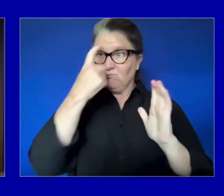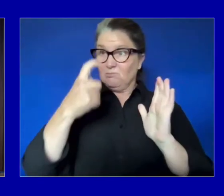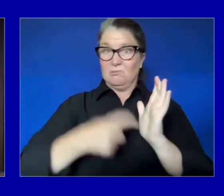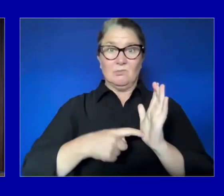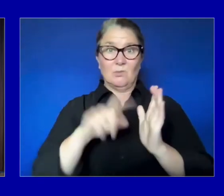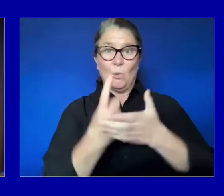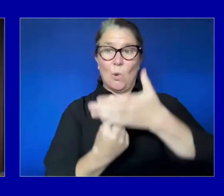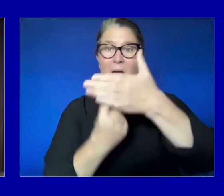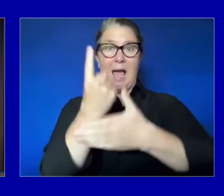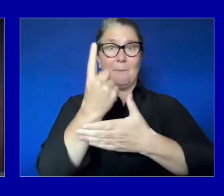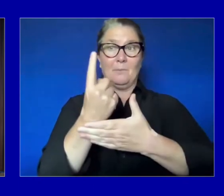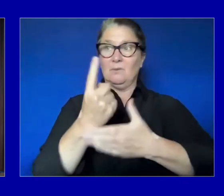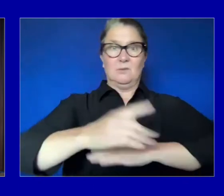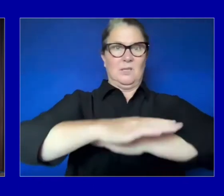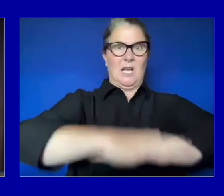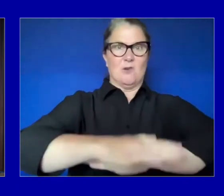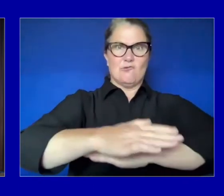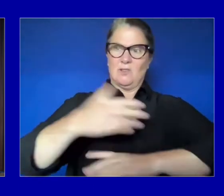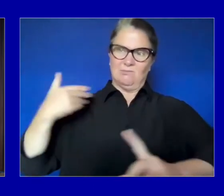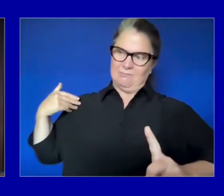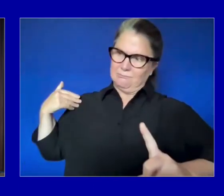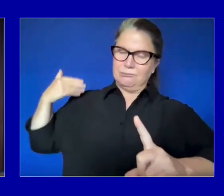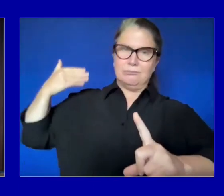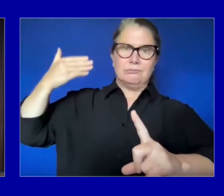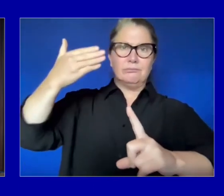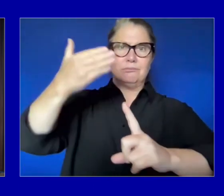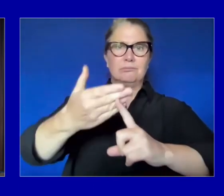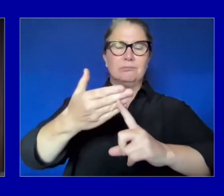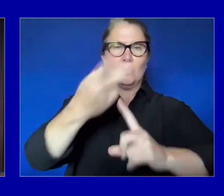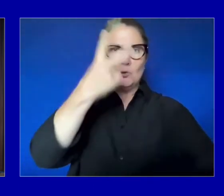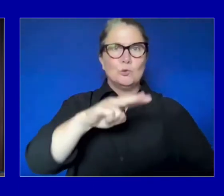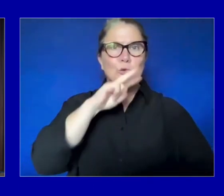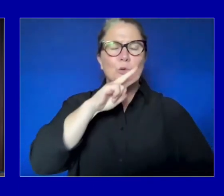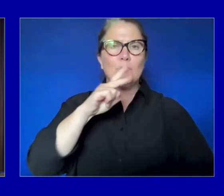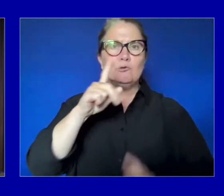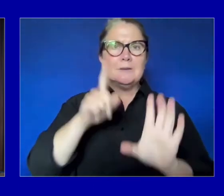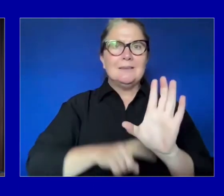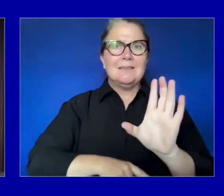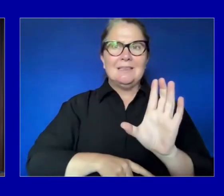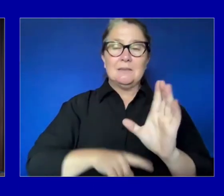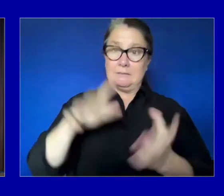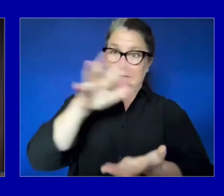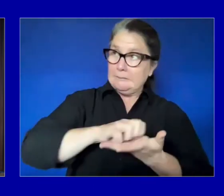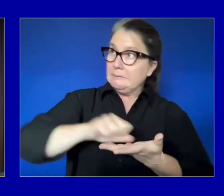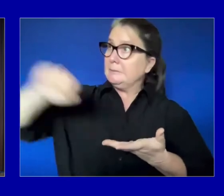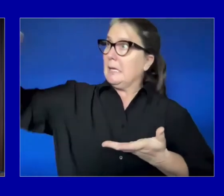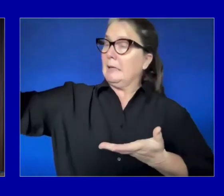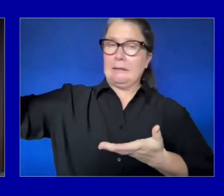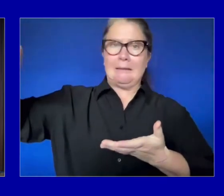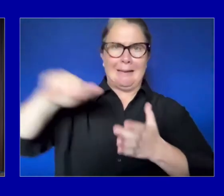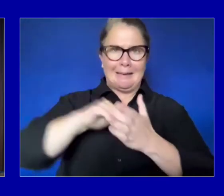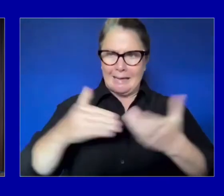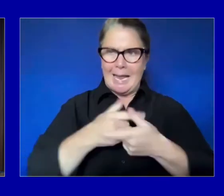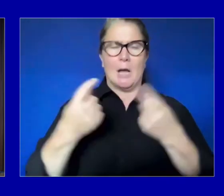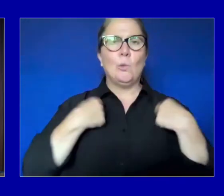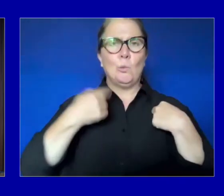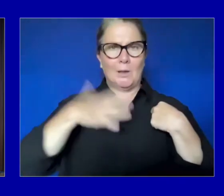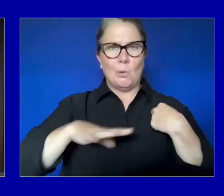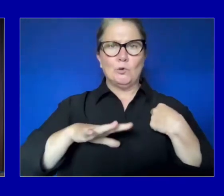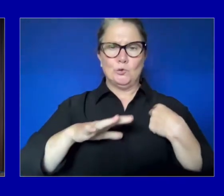past 200 years. that we can't always just go straight in with traditional burning